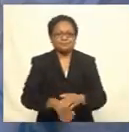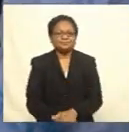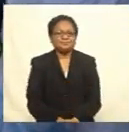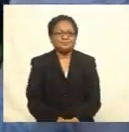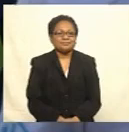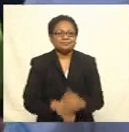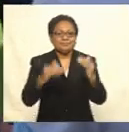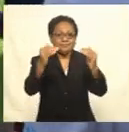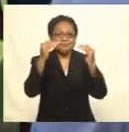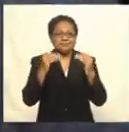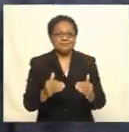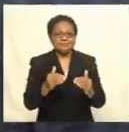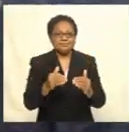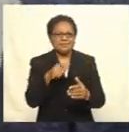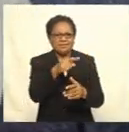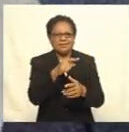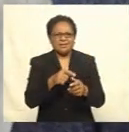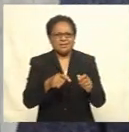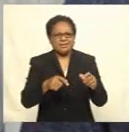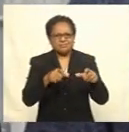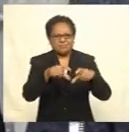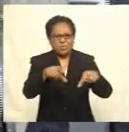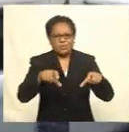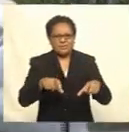ahead, charges for breach of restrictions.